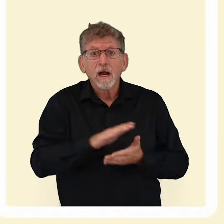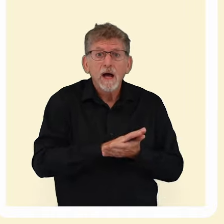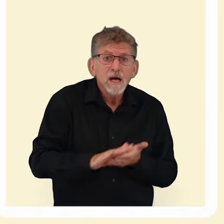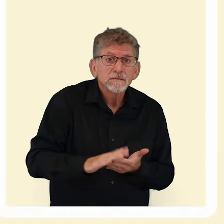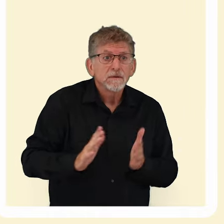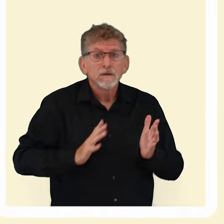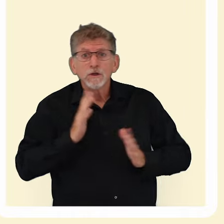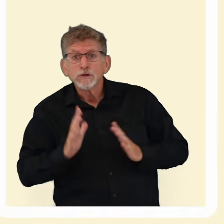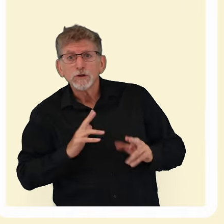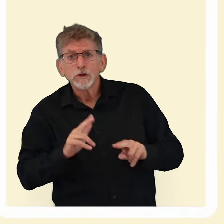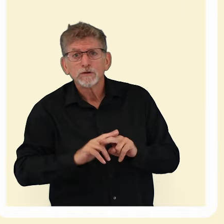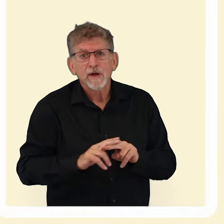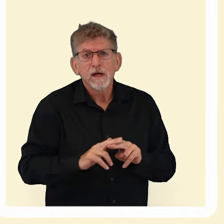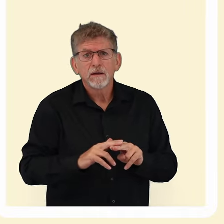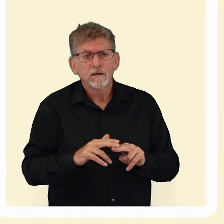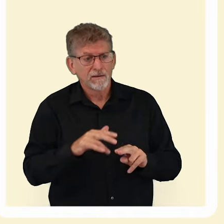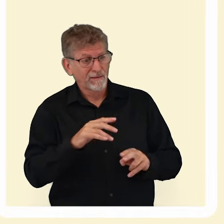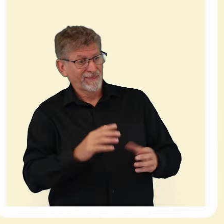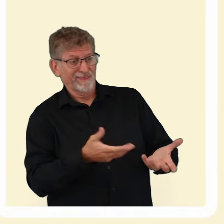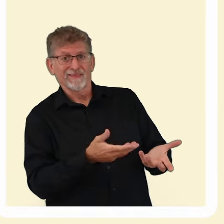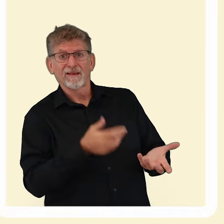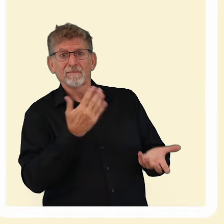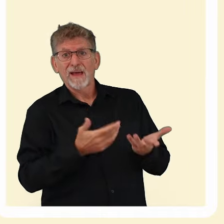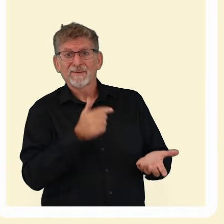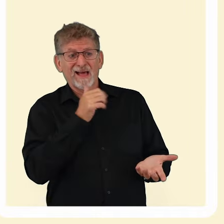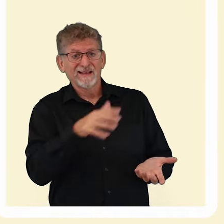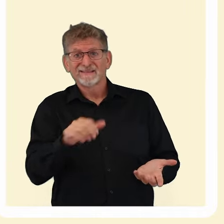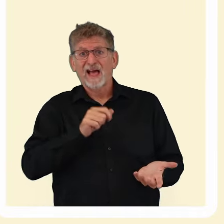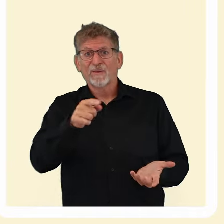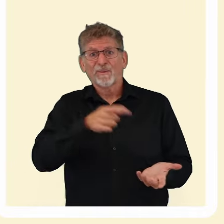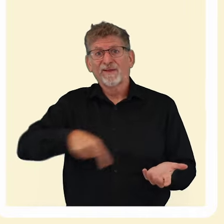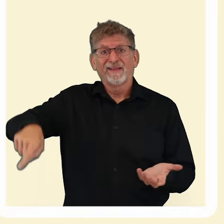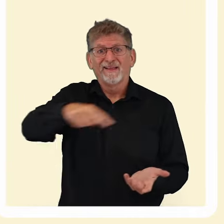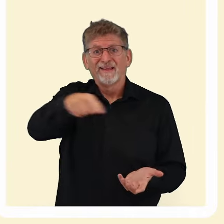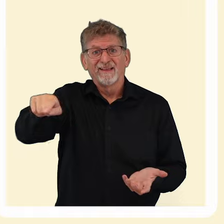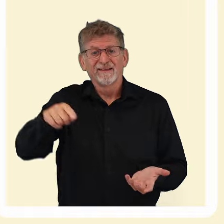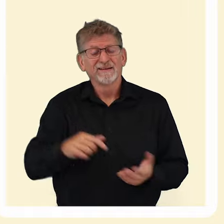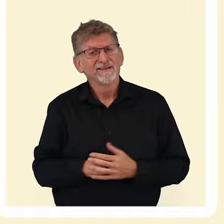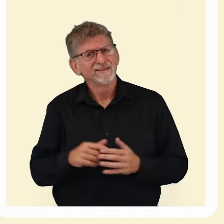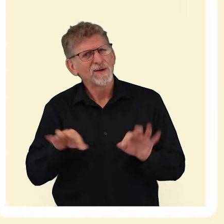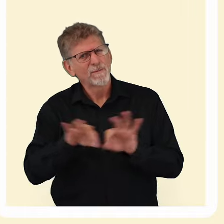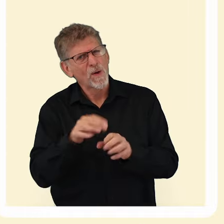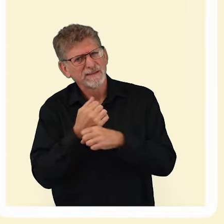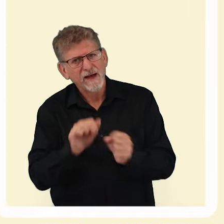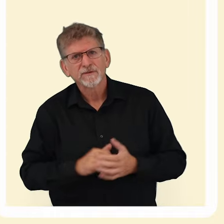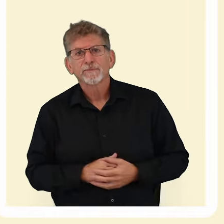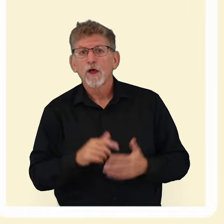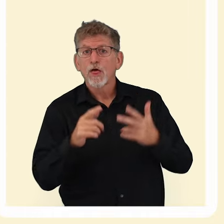very luxury trains. It doesn't take you anywhere. Employees.